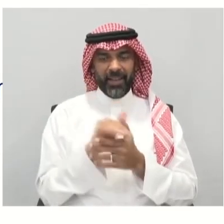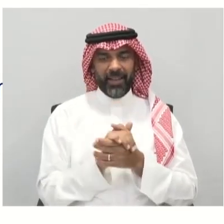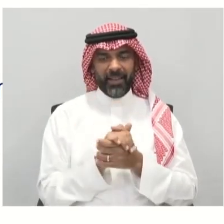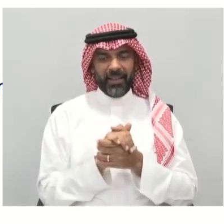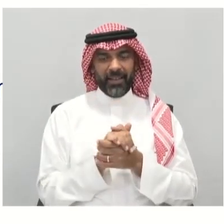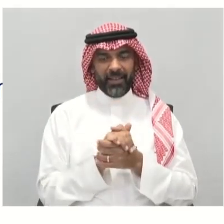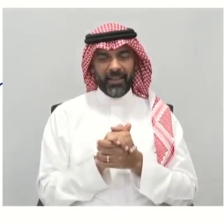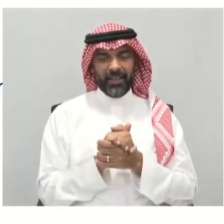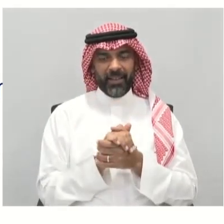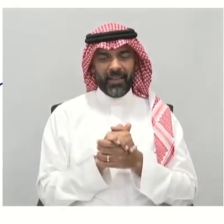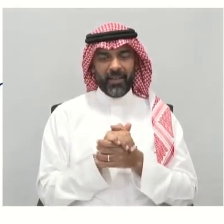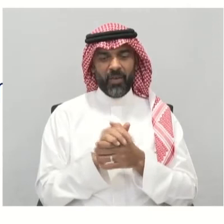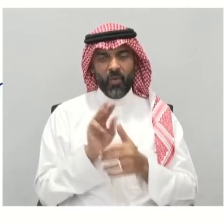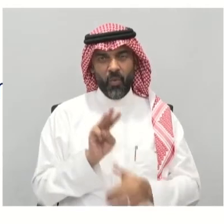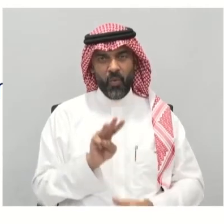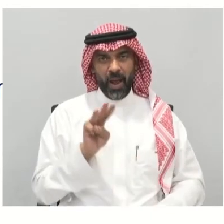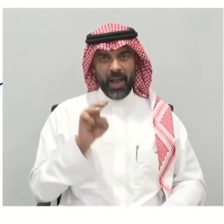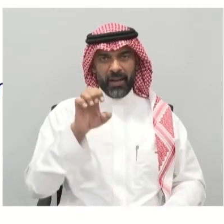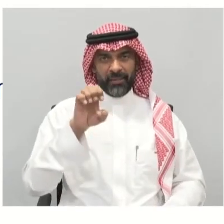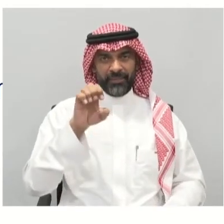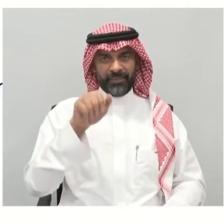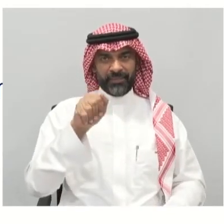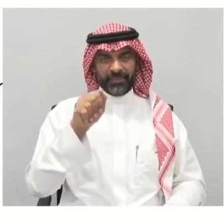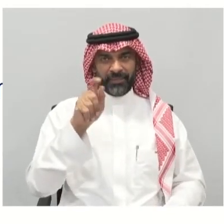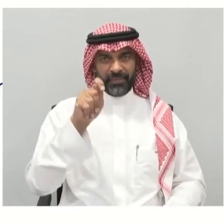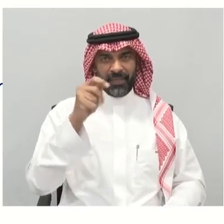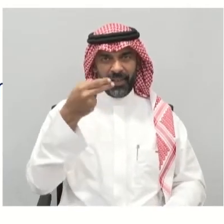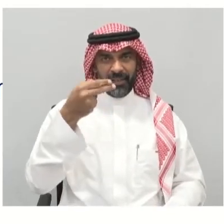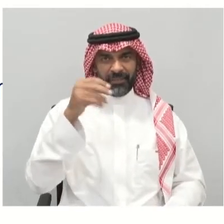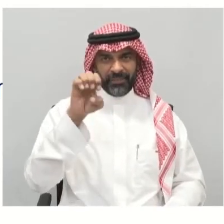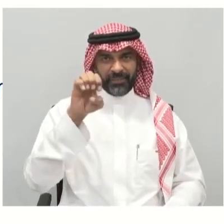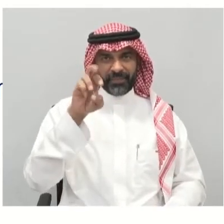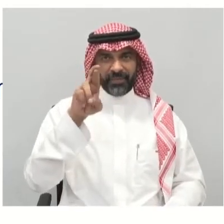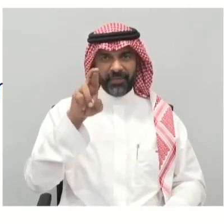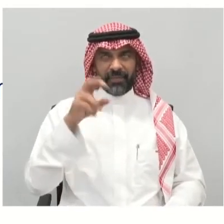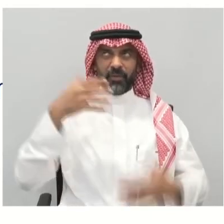weather. Excellent. Why?